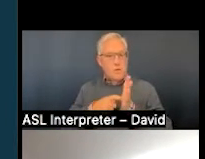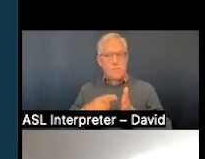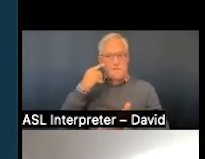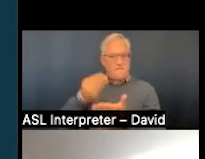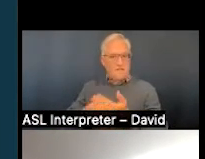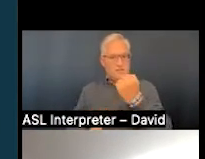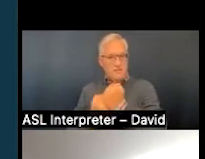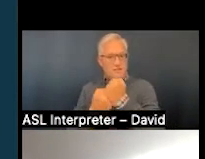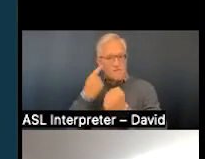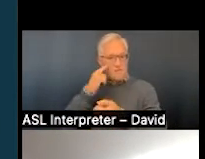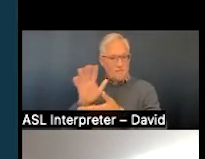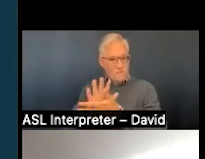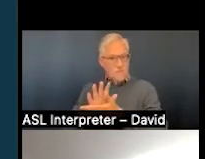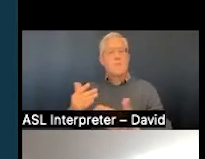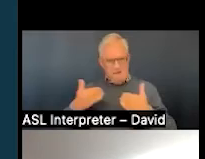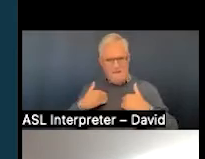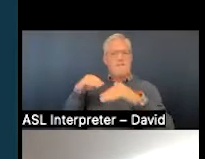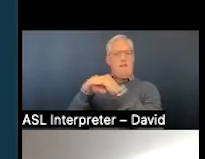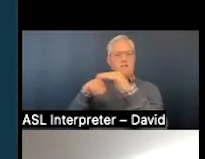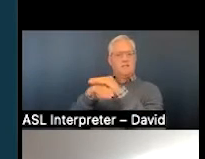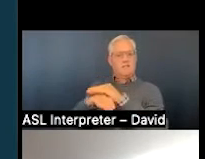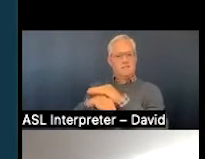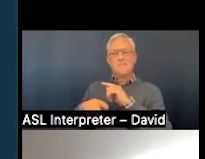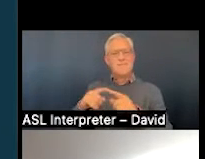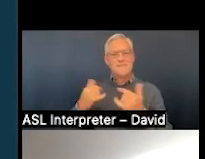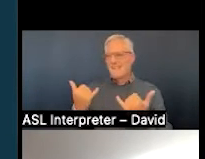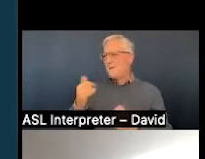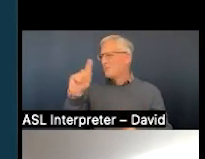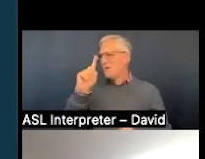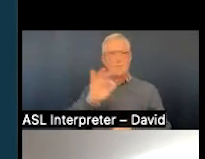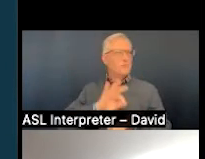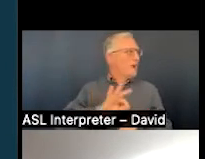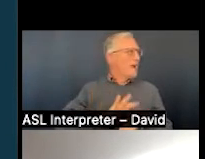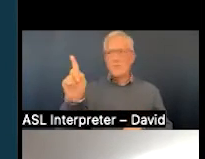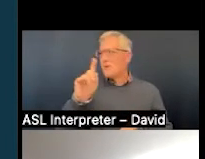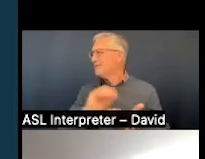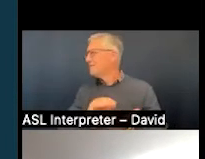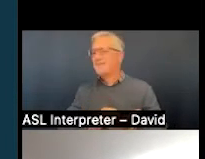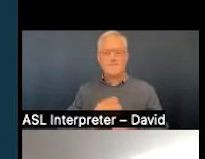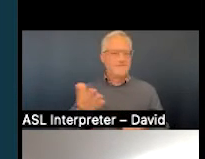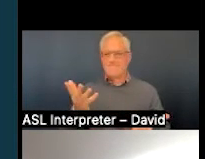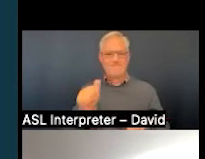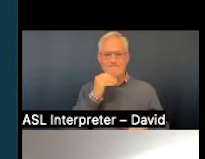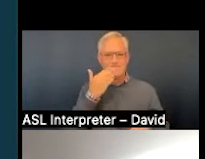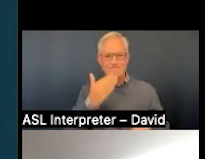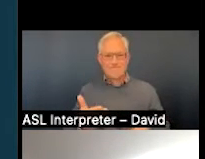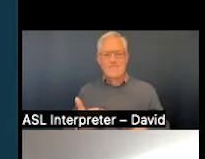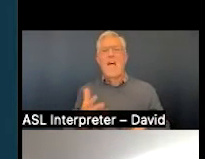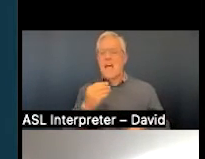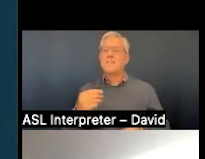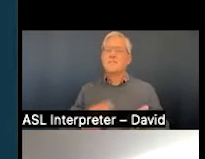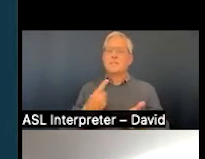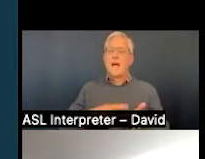that access materials are produced, but they're not well tracked once they're produced, and there's also a question of quality and